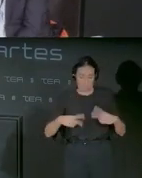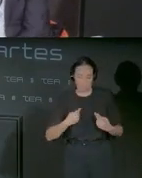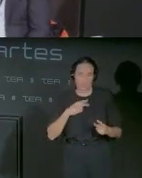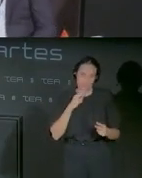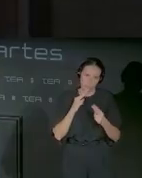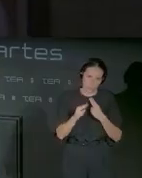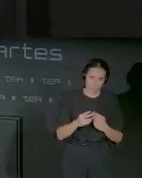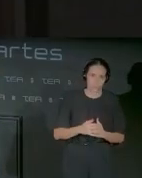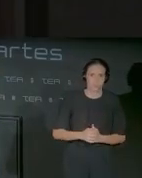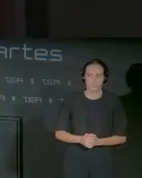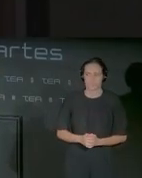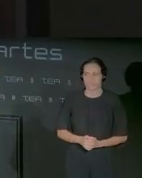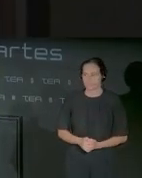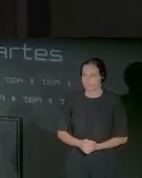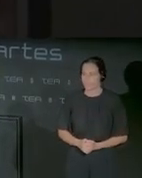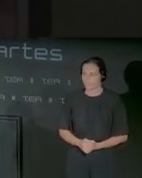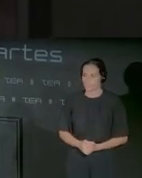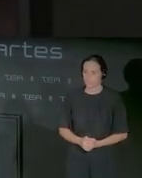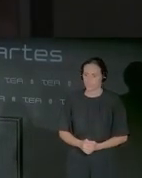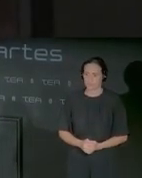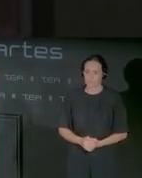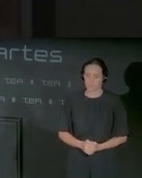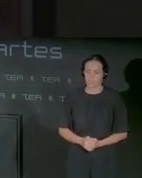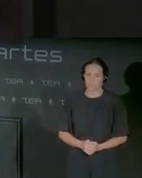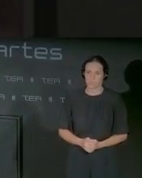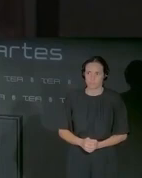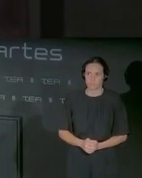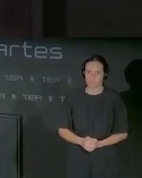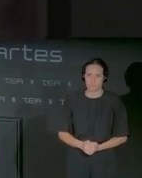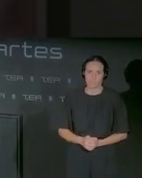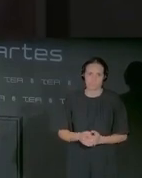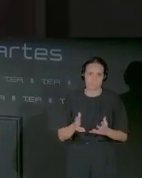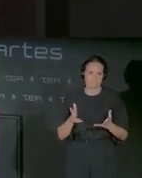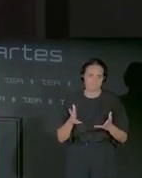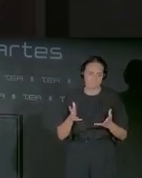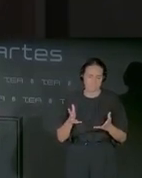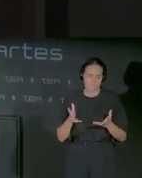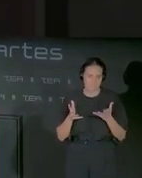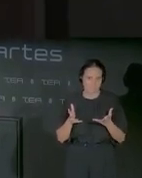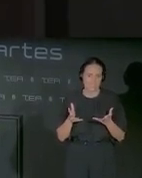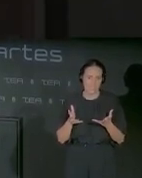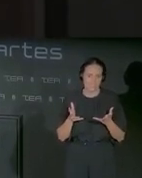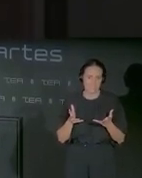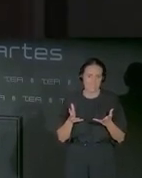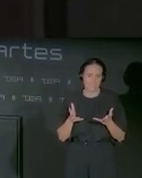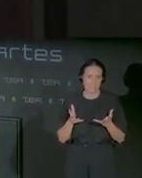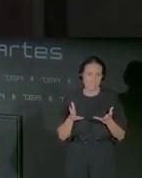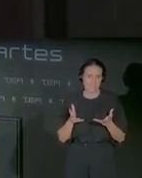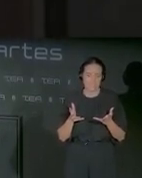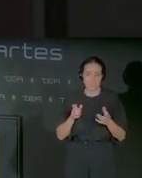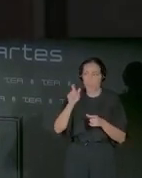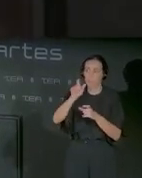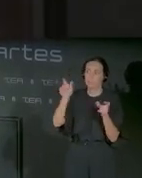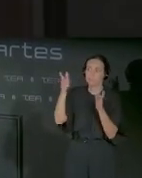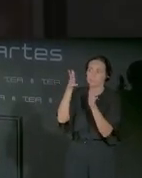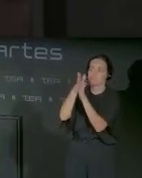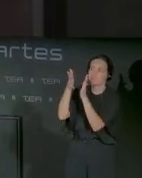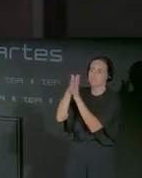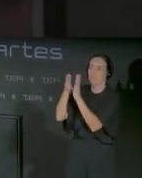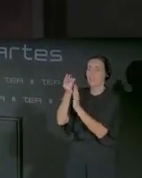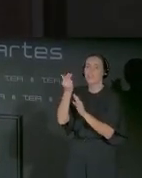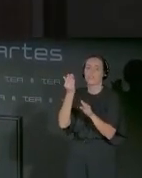people, I love chatting and I love to try to explain people the public funding that they have. But this is true when it comes to the industry